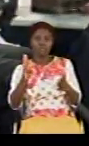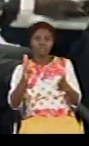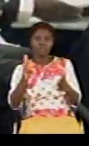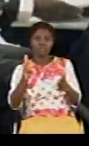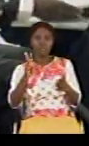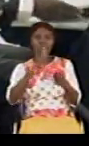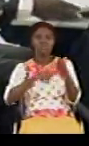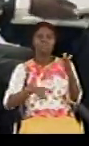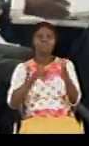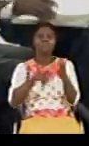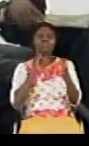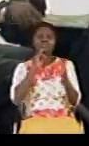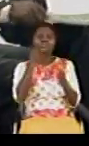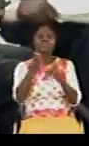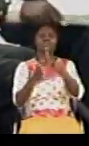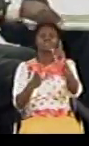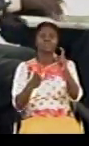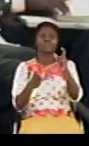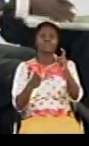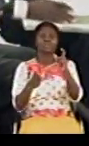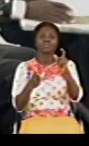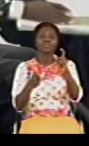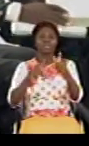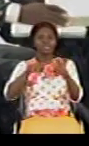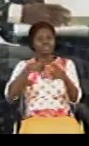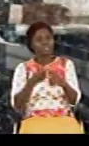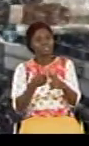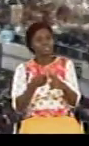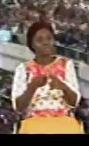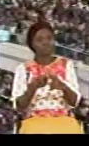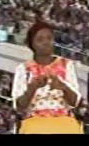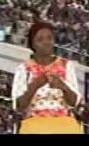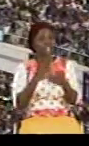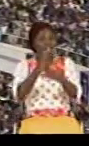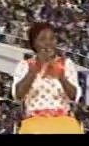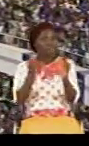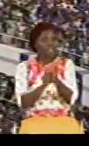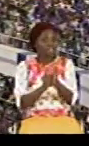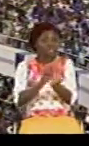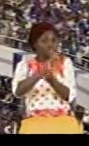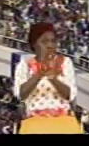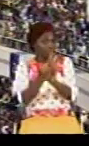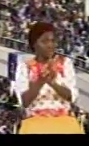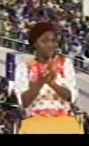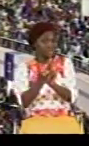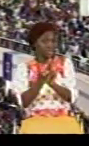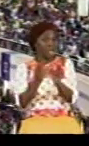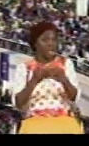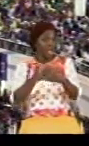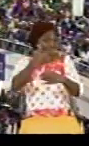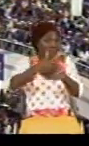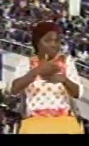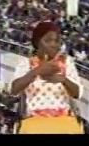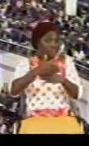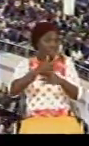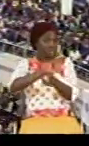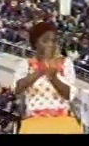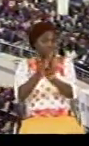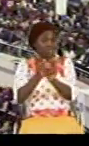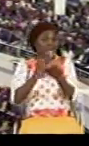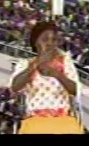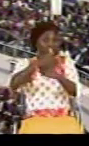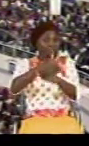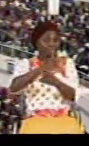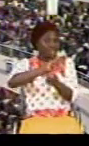there? Yes. Then, after that repentance, after that turning, I see